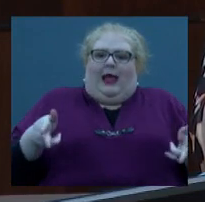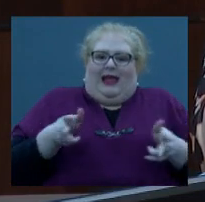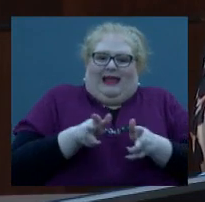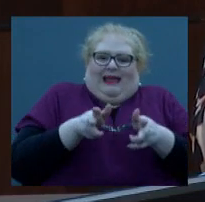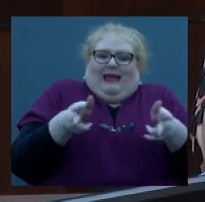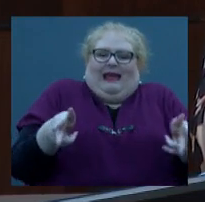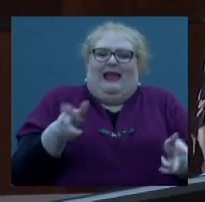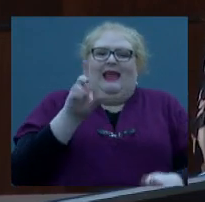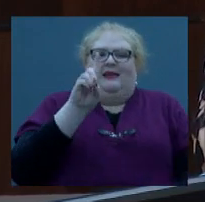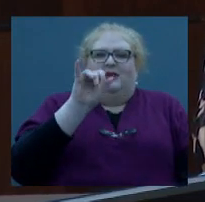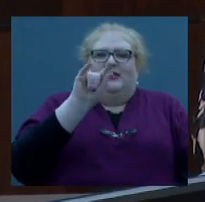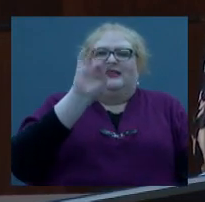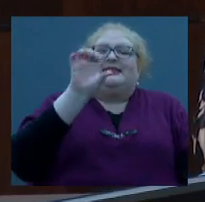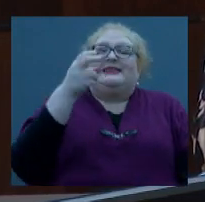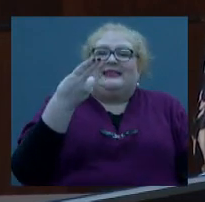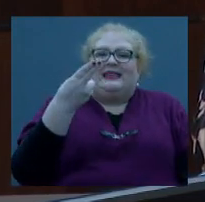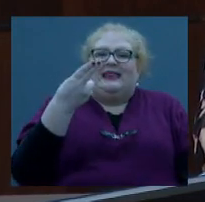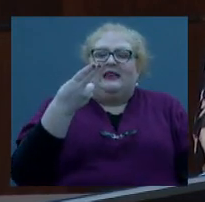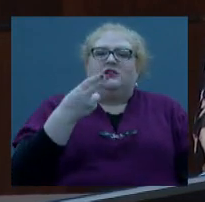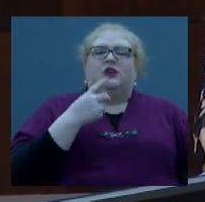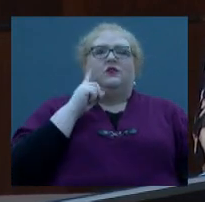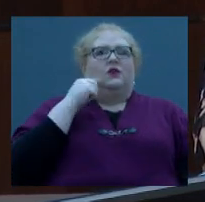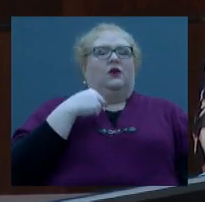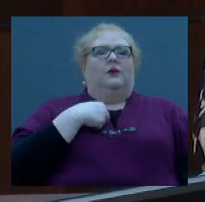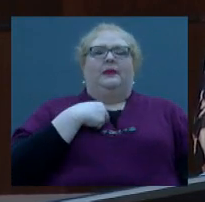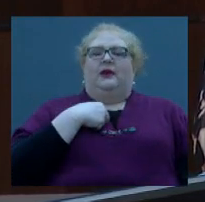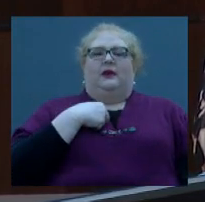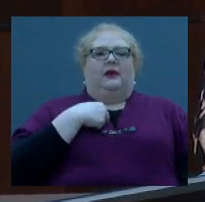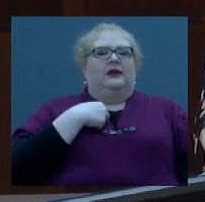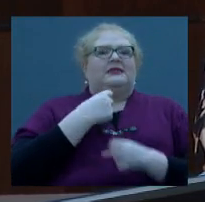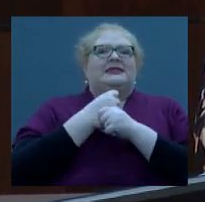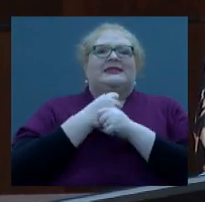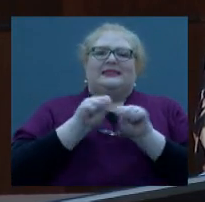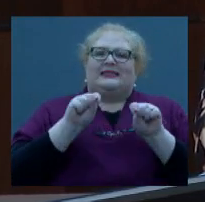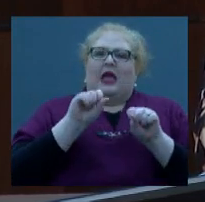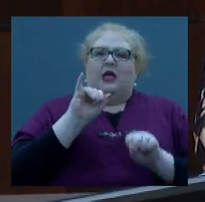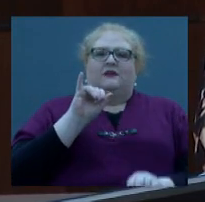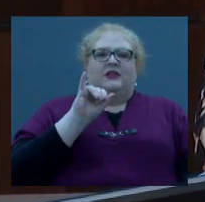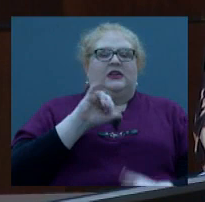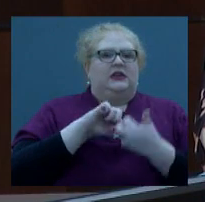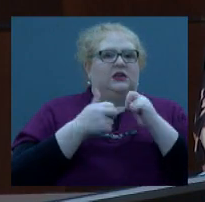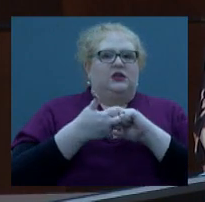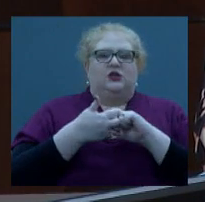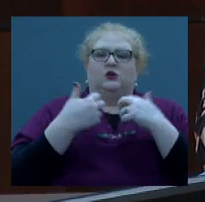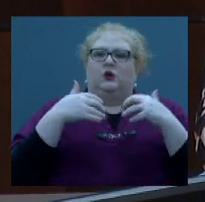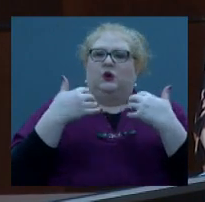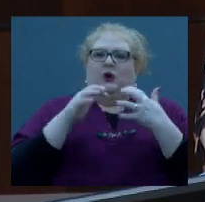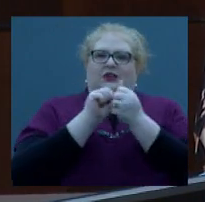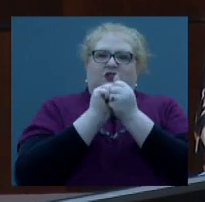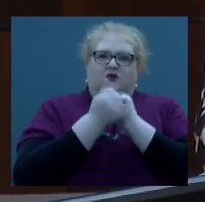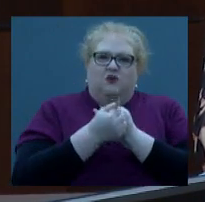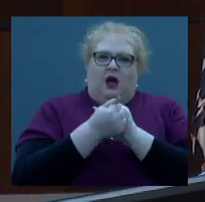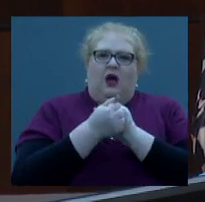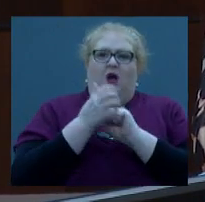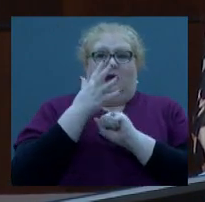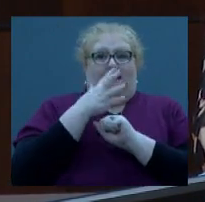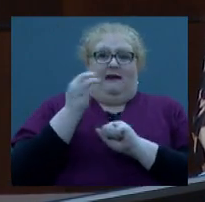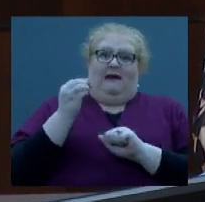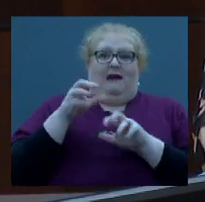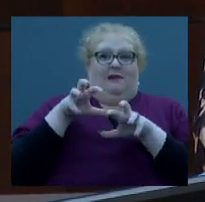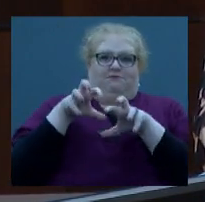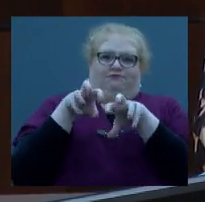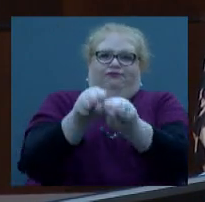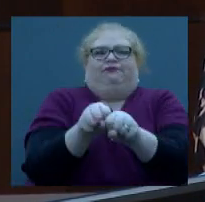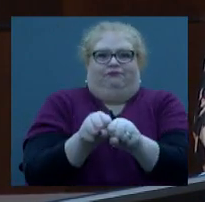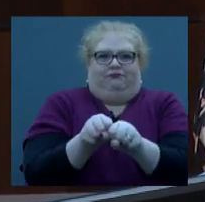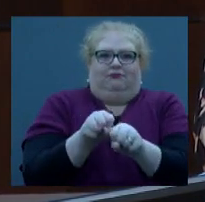So, I mean, for me, it's a safety issue, it's a crowding issue, it's a monopoly issue.